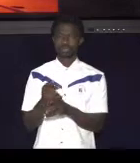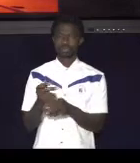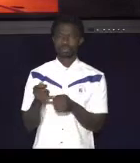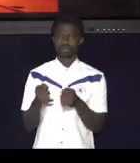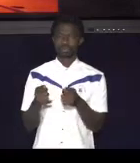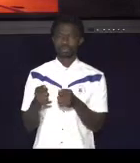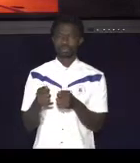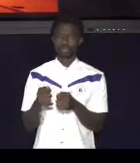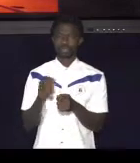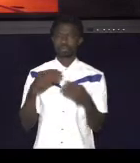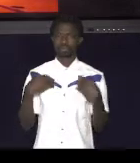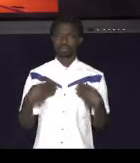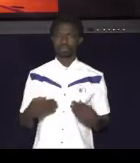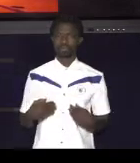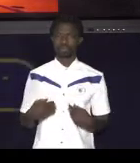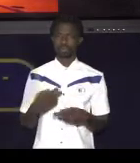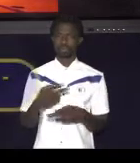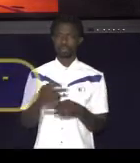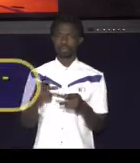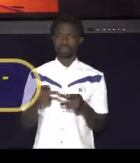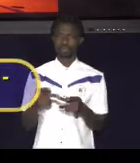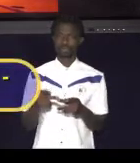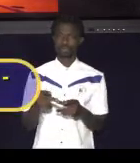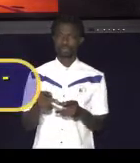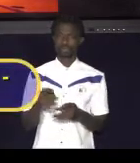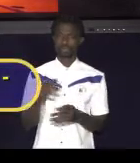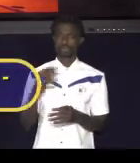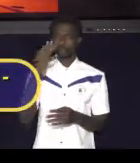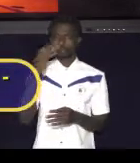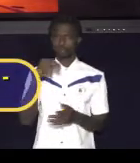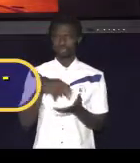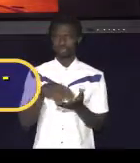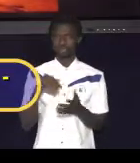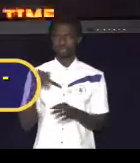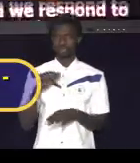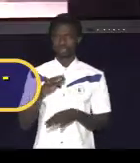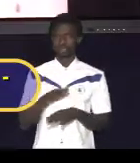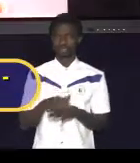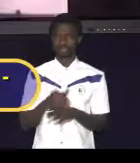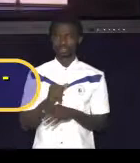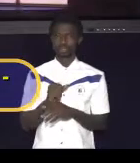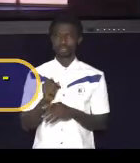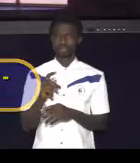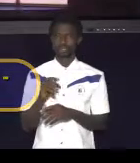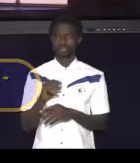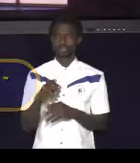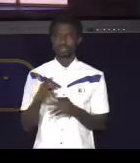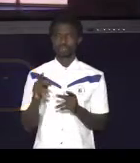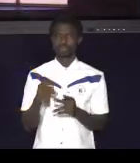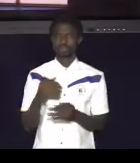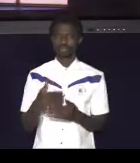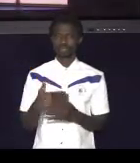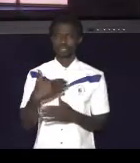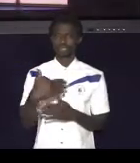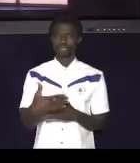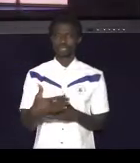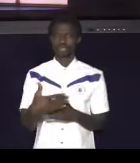and position while standing on a stable or unstable surface. And next